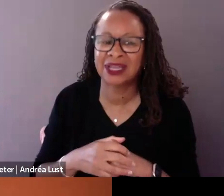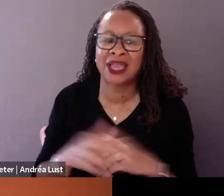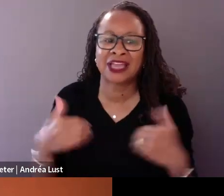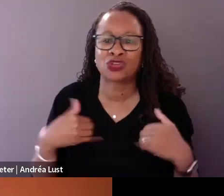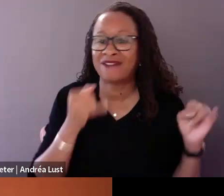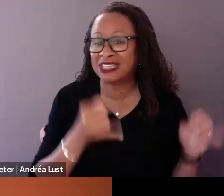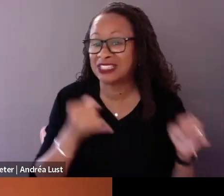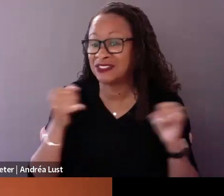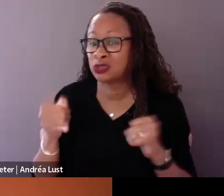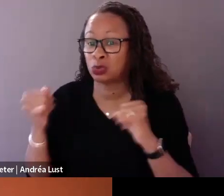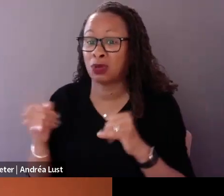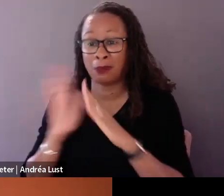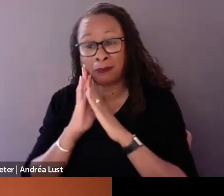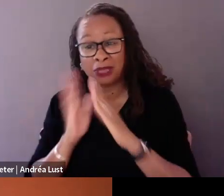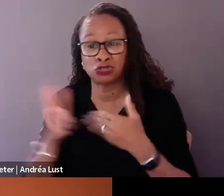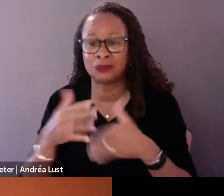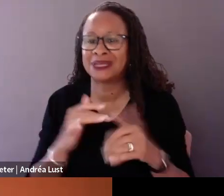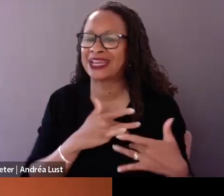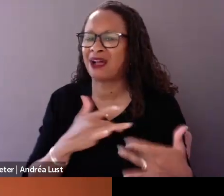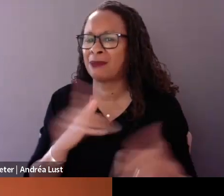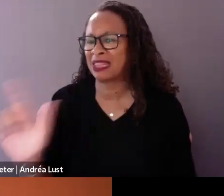individual bedrooms and a common area.